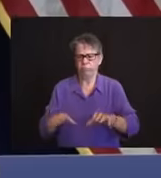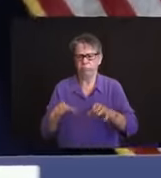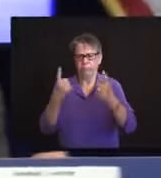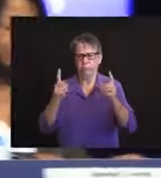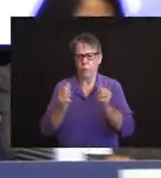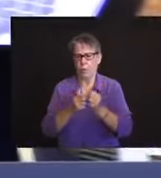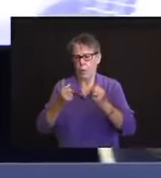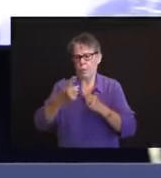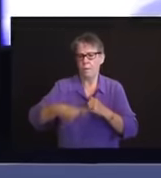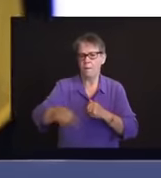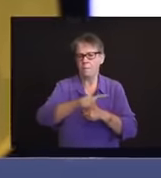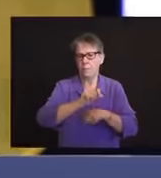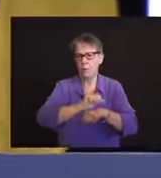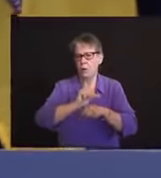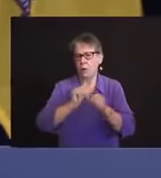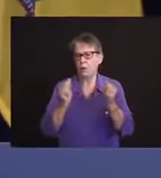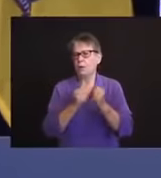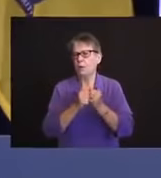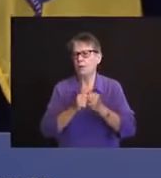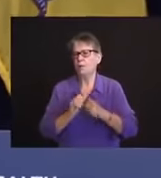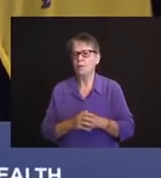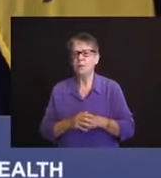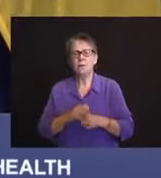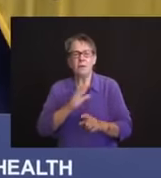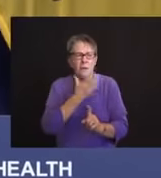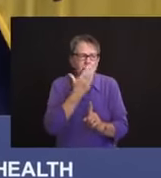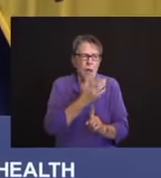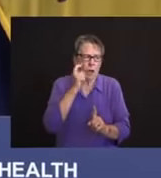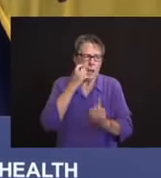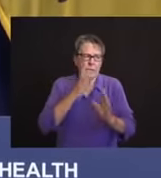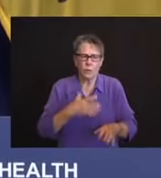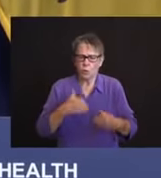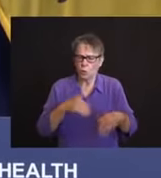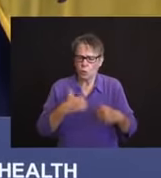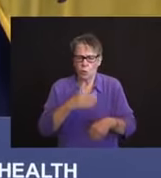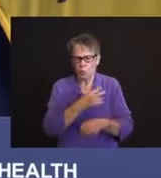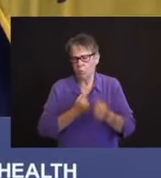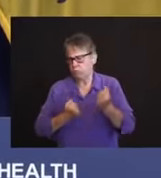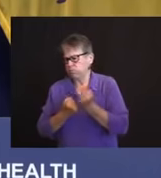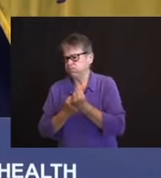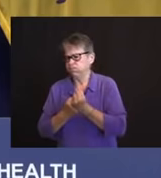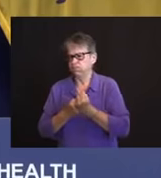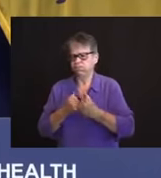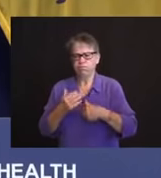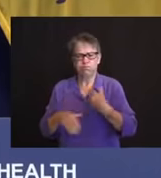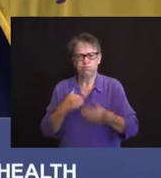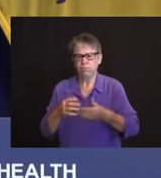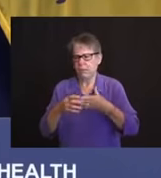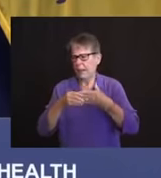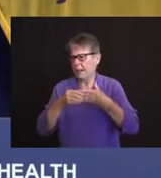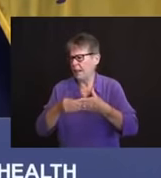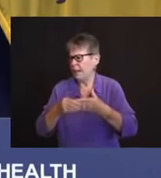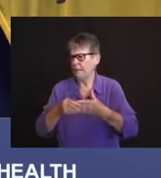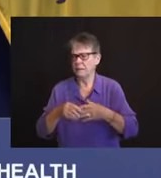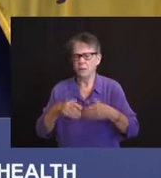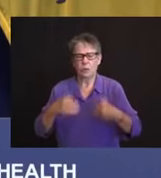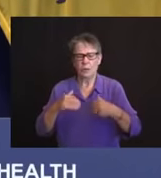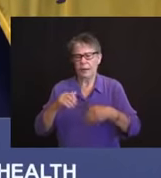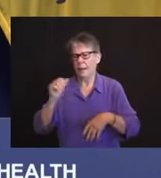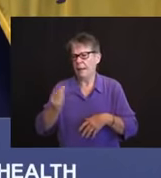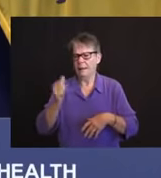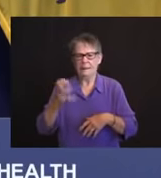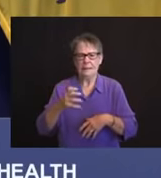Sheila, thank you. Extraordinary leadership in Atlantic City and beyond, and those three colleagues you named at the end, in addition